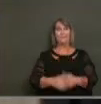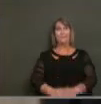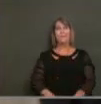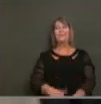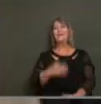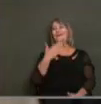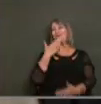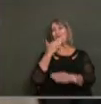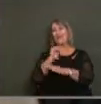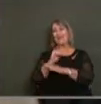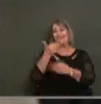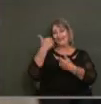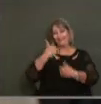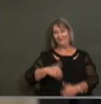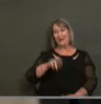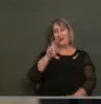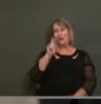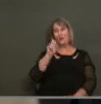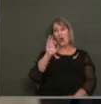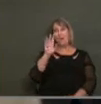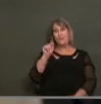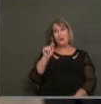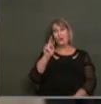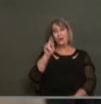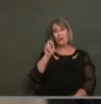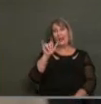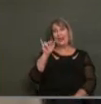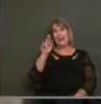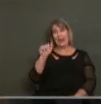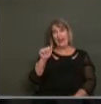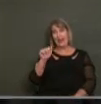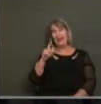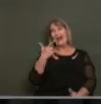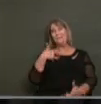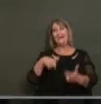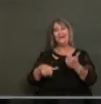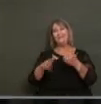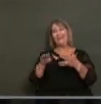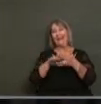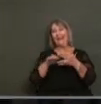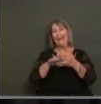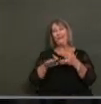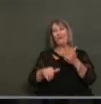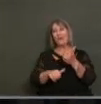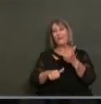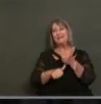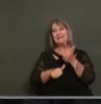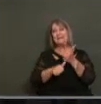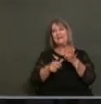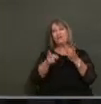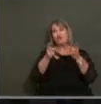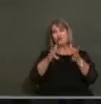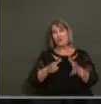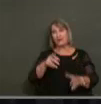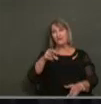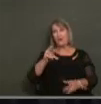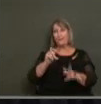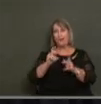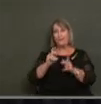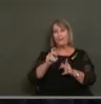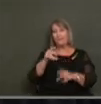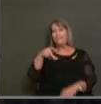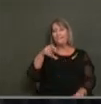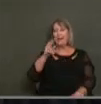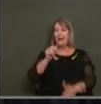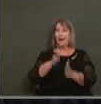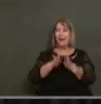Hi, good evening. My name is Robert Reyna. I'm the Interim Assistant Director for Public Works. My focus happens to be over stormwater, so